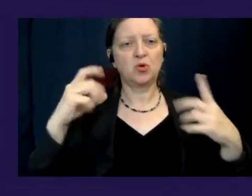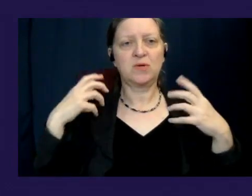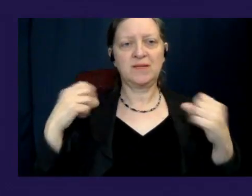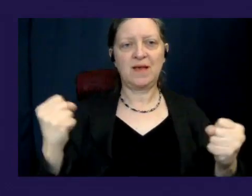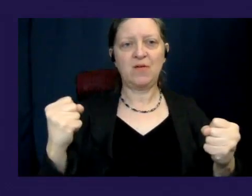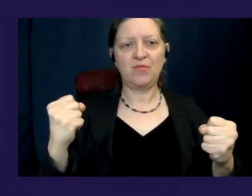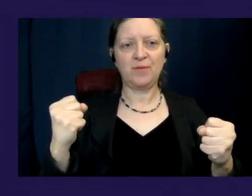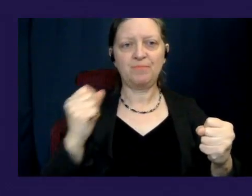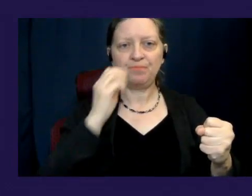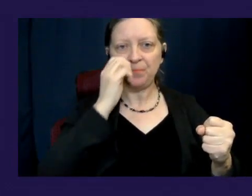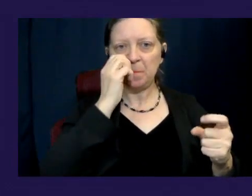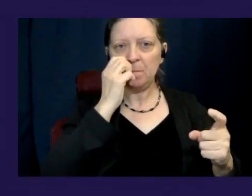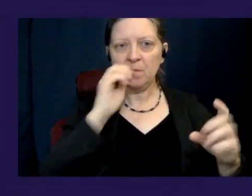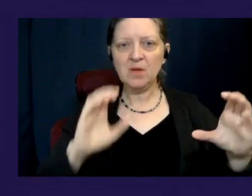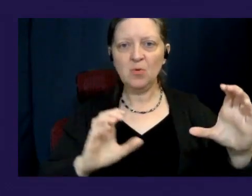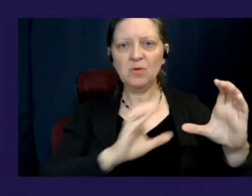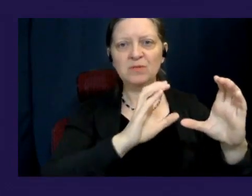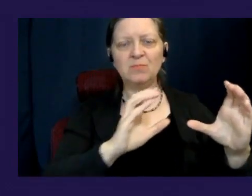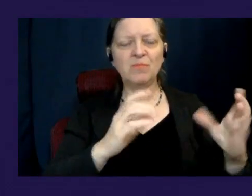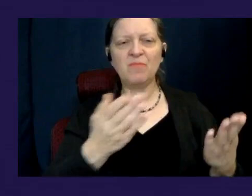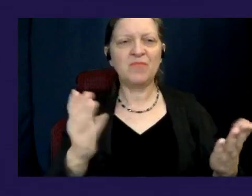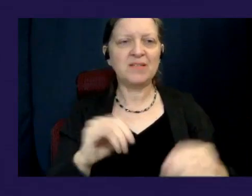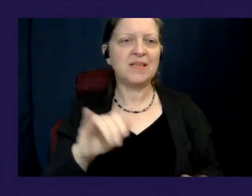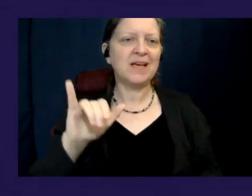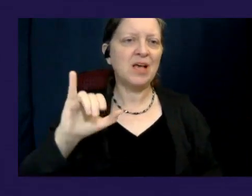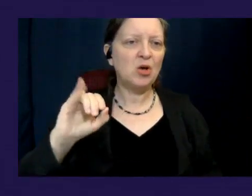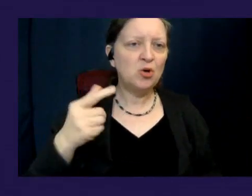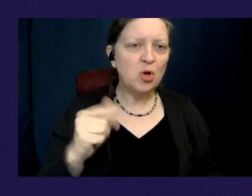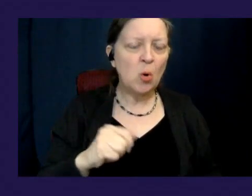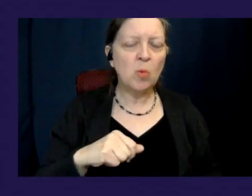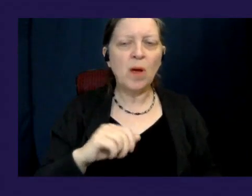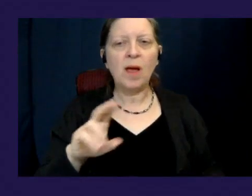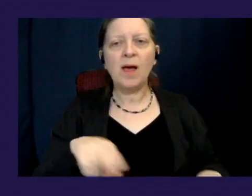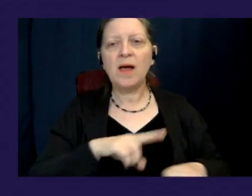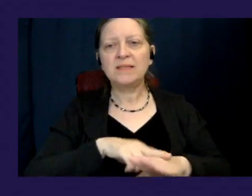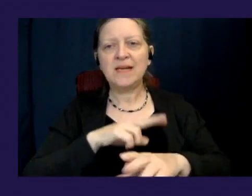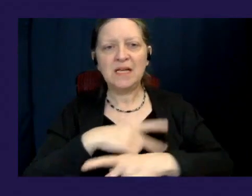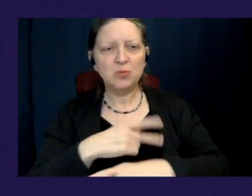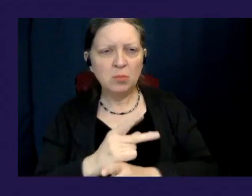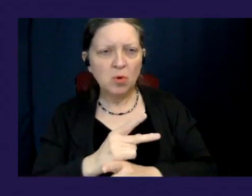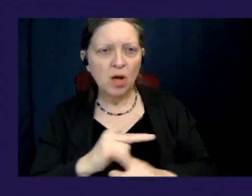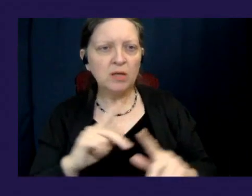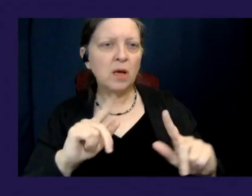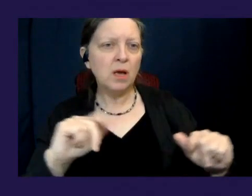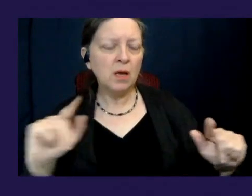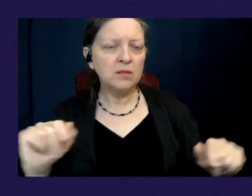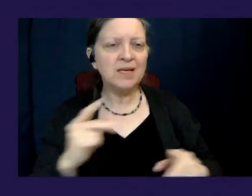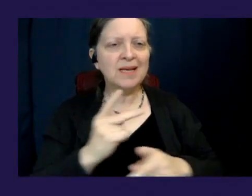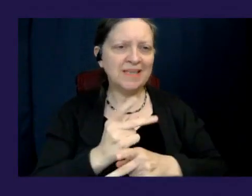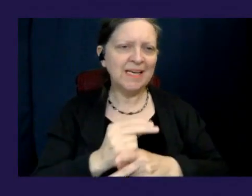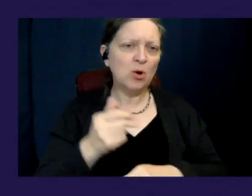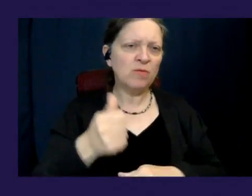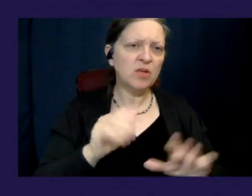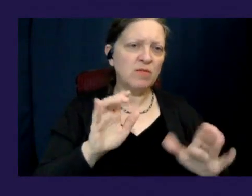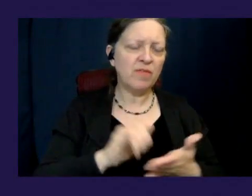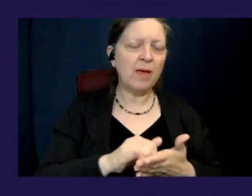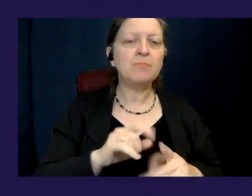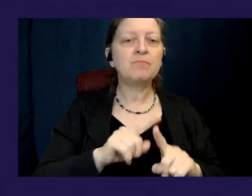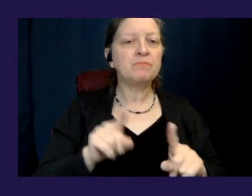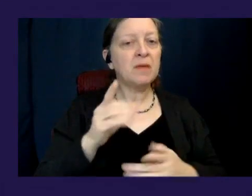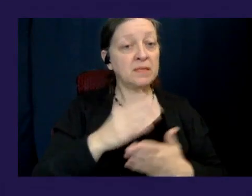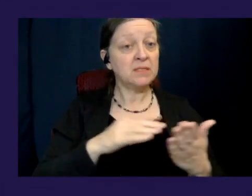also moves into things like, yoga, natural products, taking care of yourself. Some of these communities